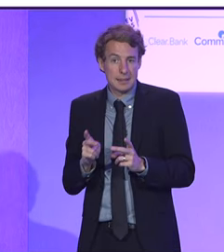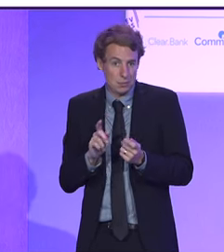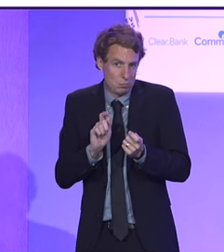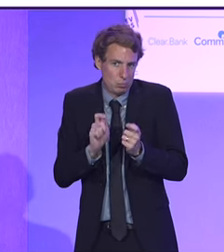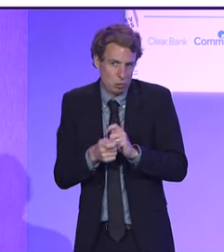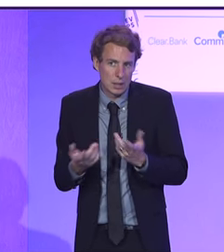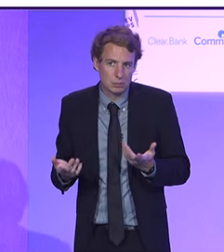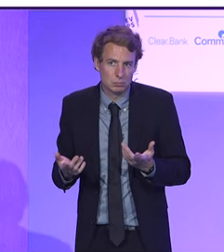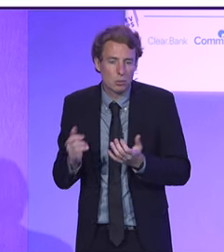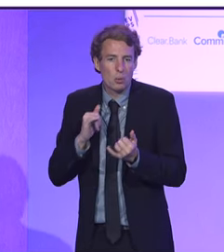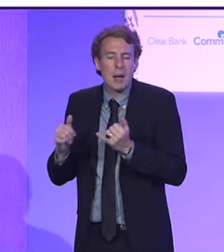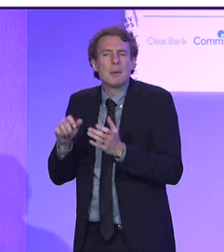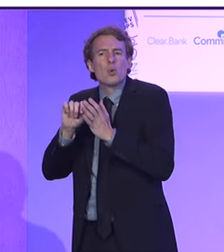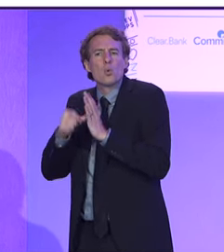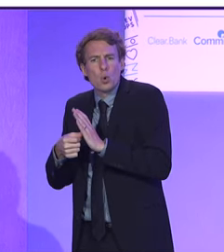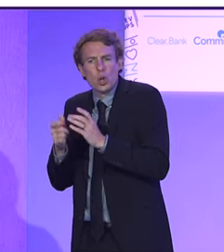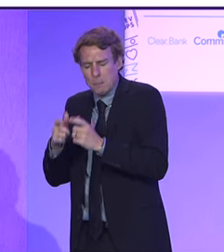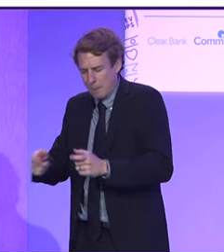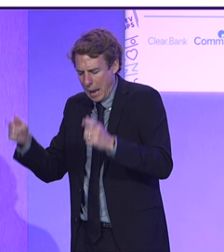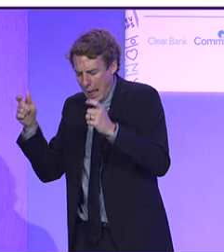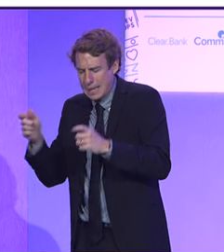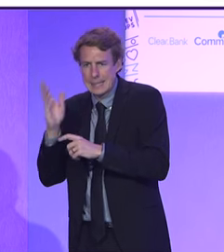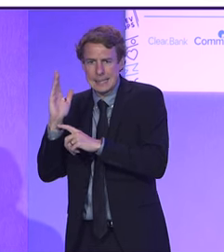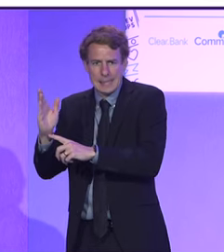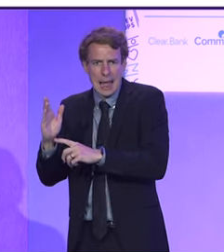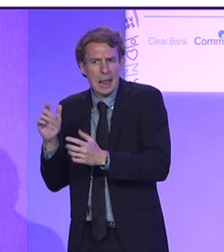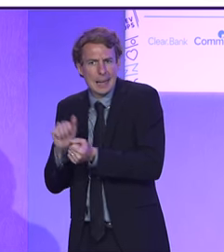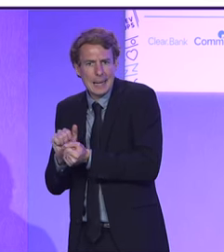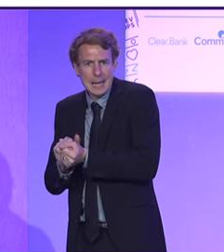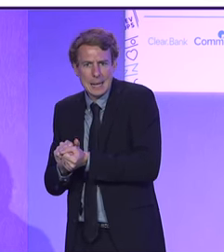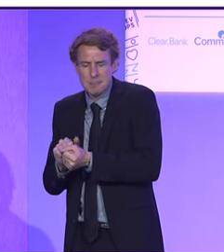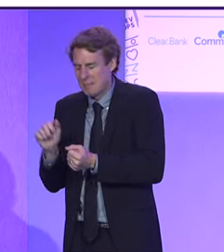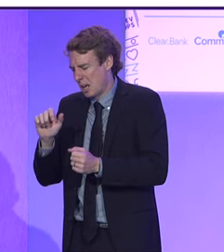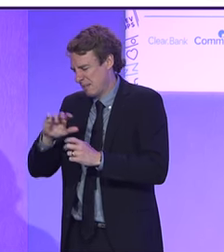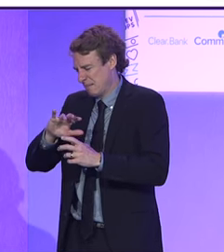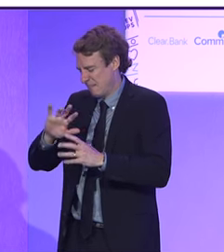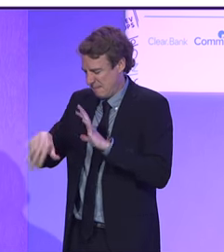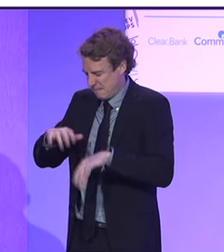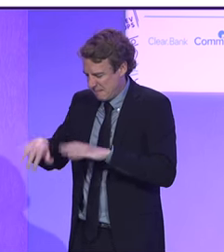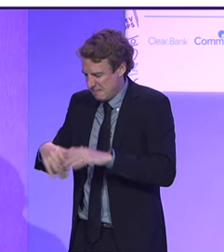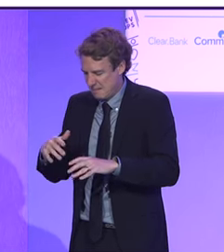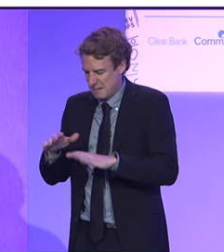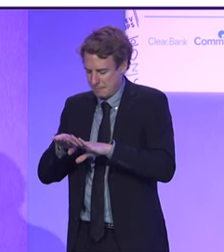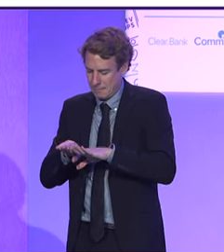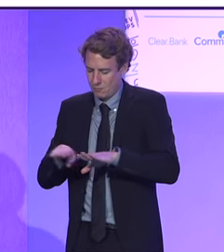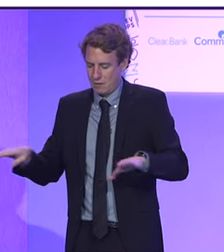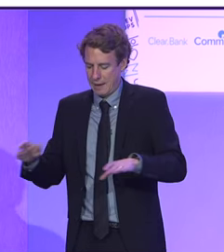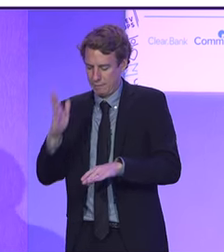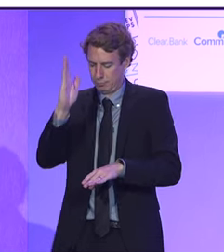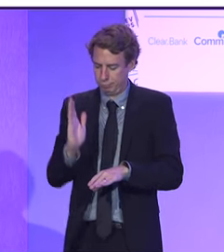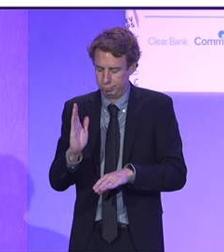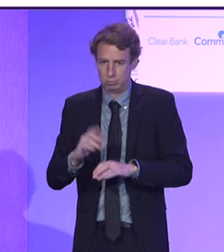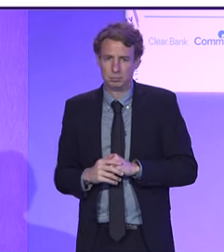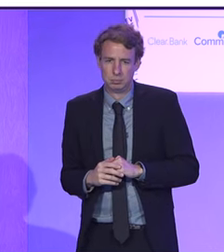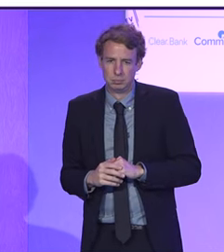use the same wooden planks and the sail, but now you're building a raft, that's not the same system anymore. The interconnections have changed, even though